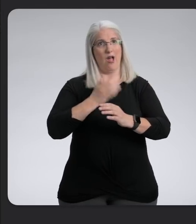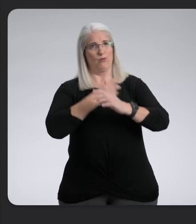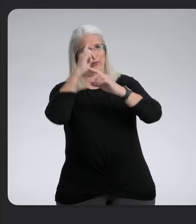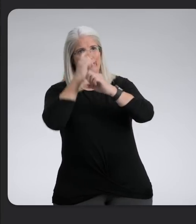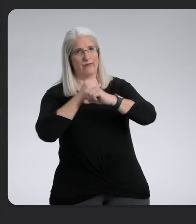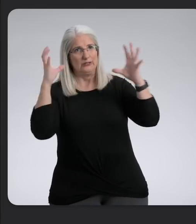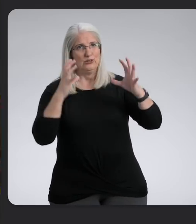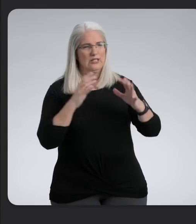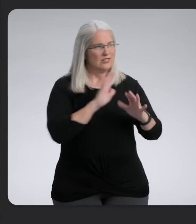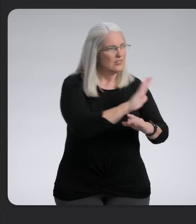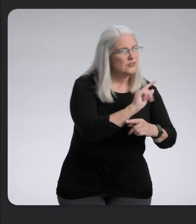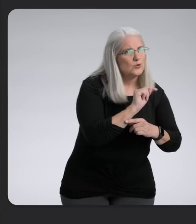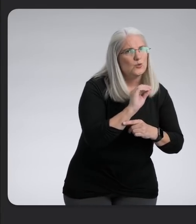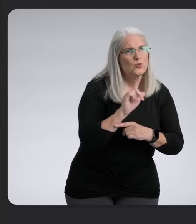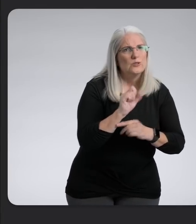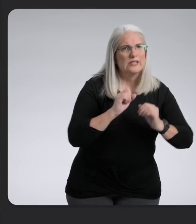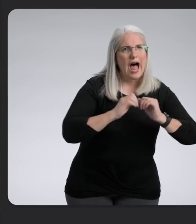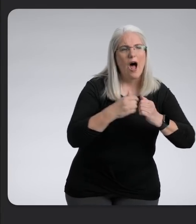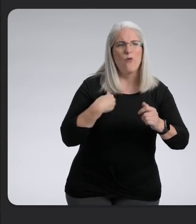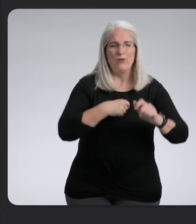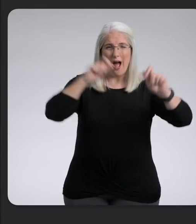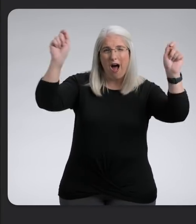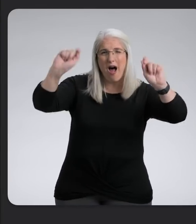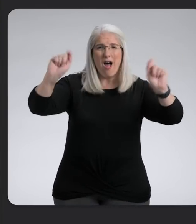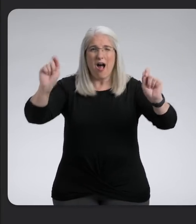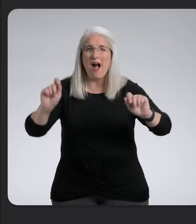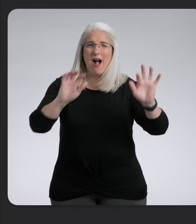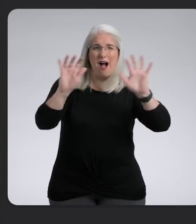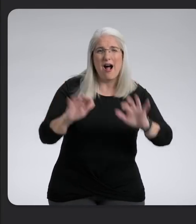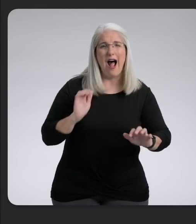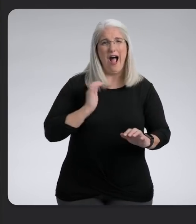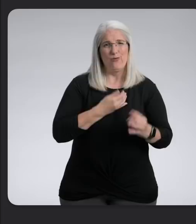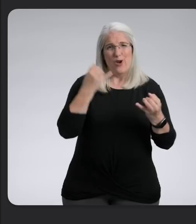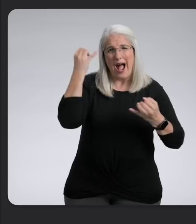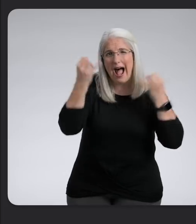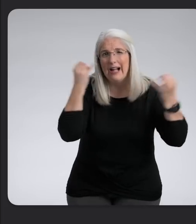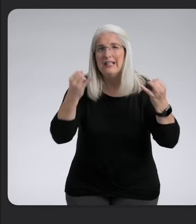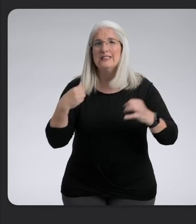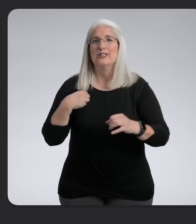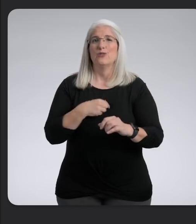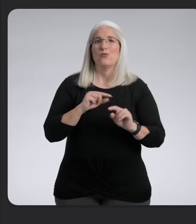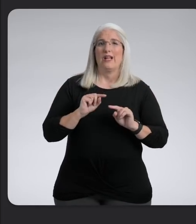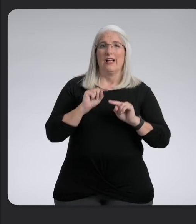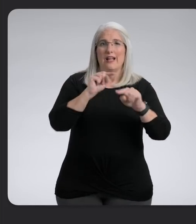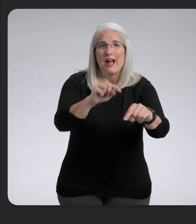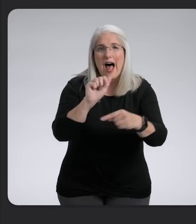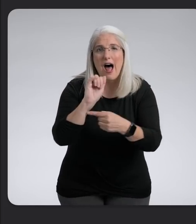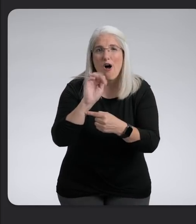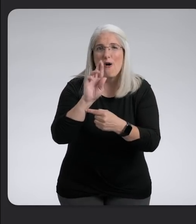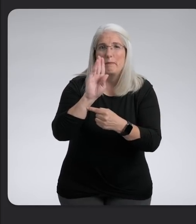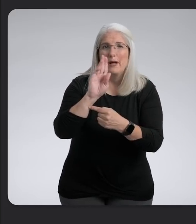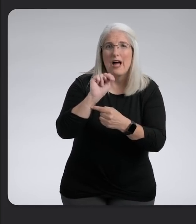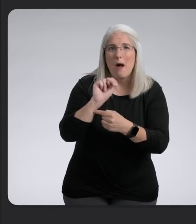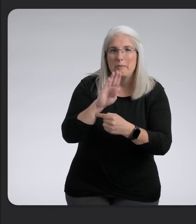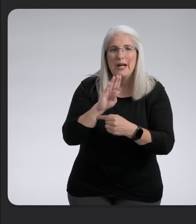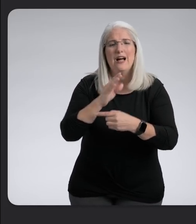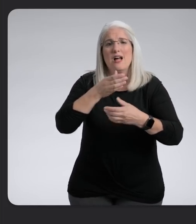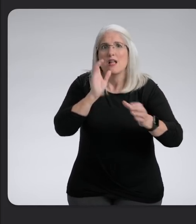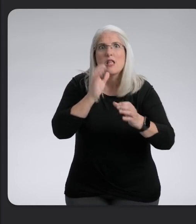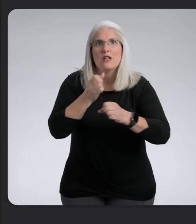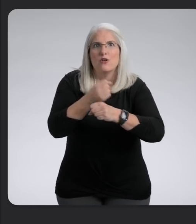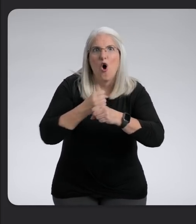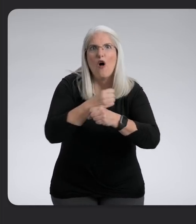a whiteboard and we'd lay out, here are the things you guys should go tackle. And we go back to our Airbnb, pour more coffee, order some